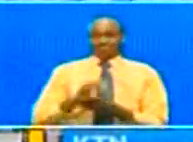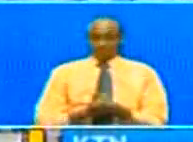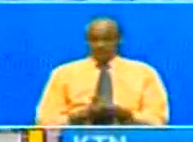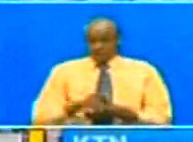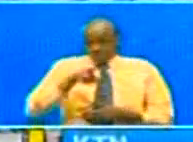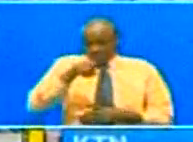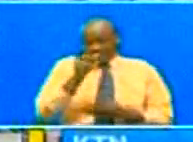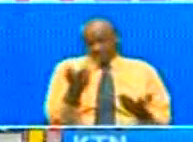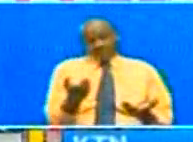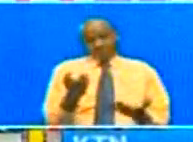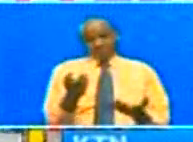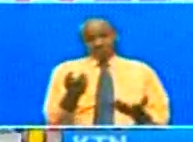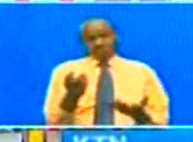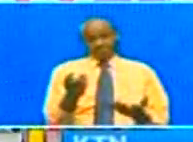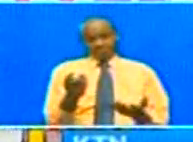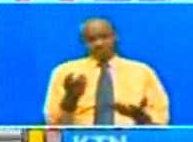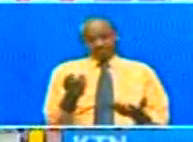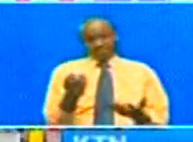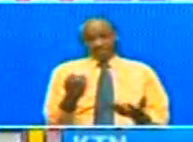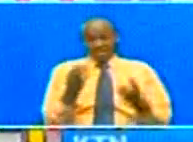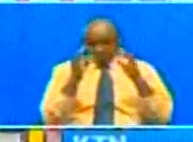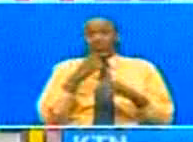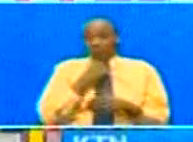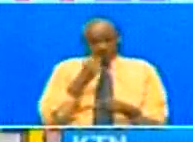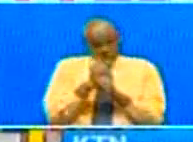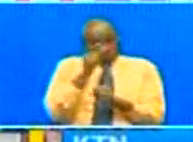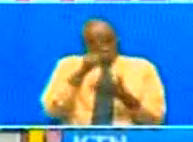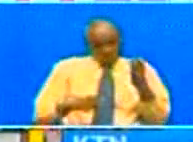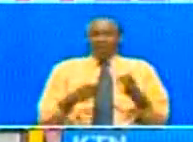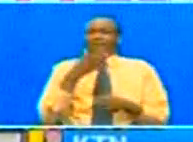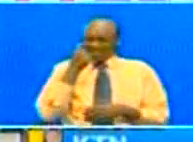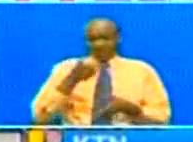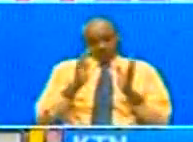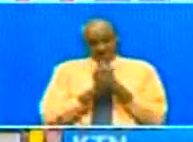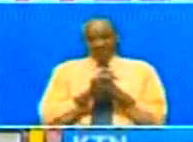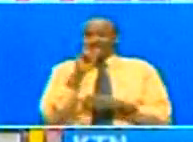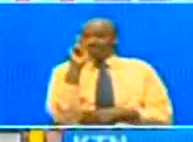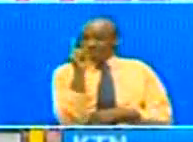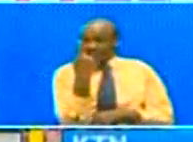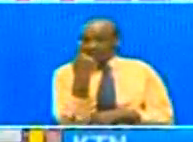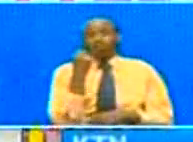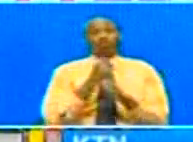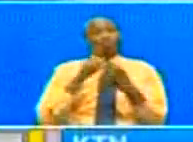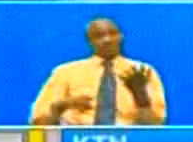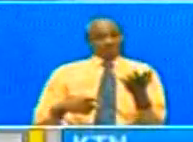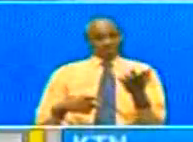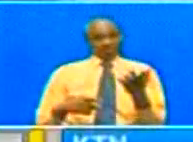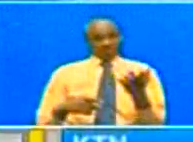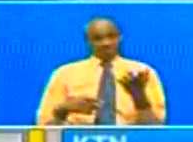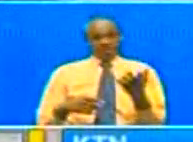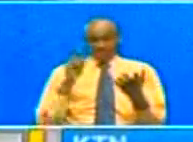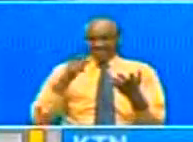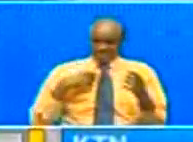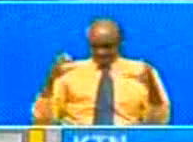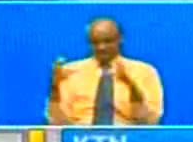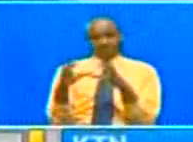For you to do what you do best, you know, first of all, you have to have a